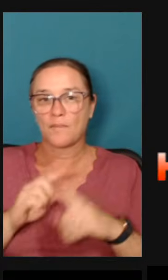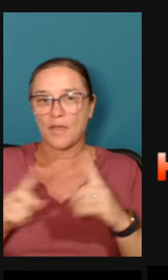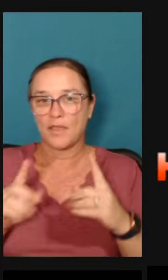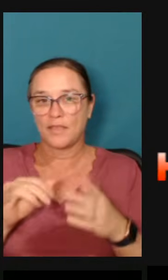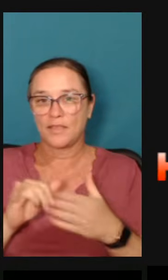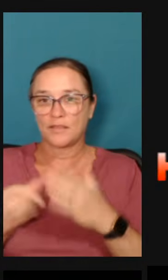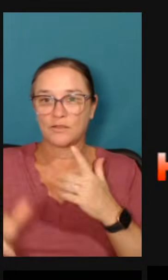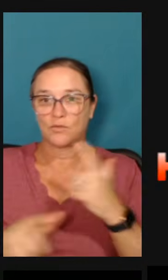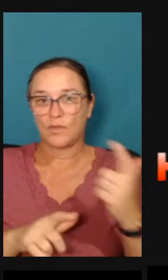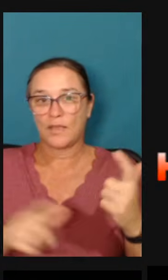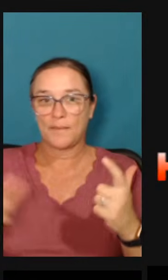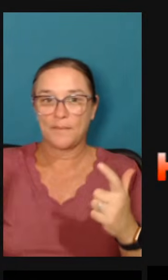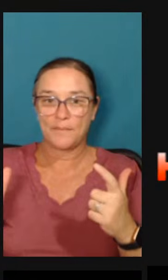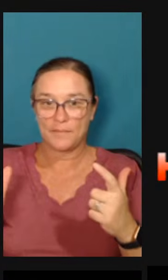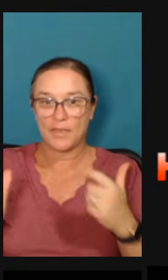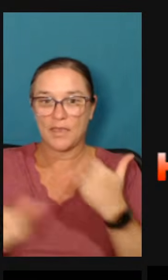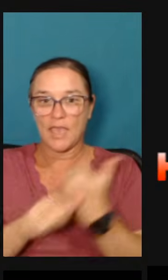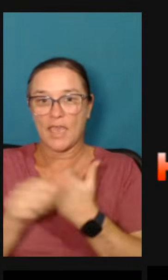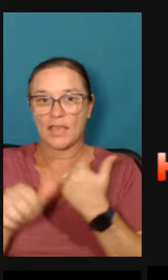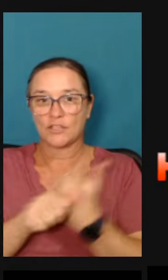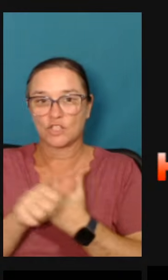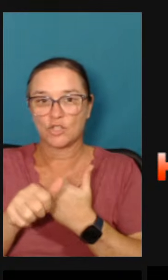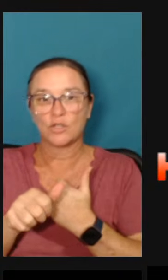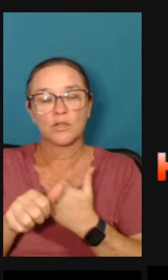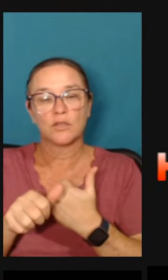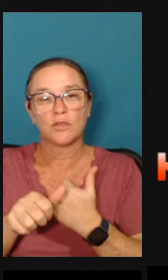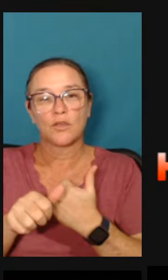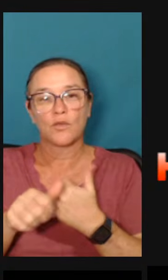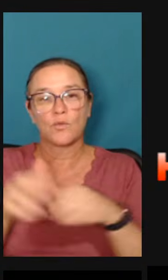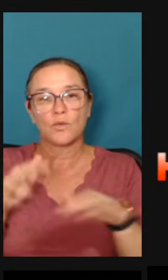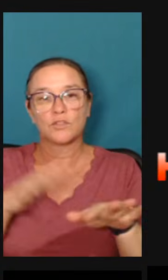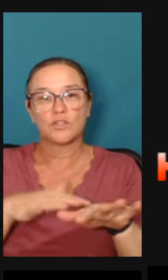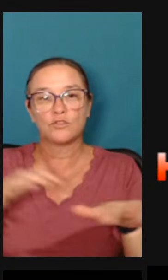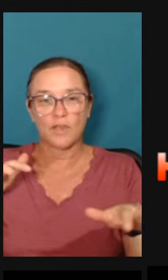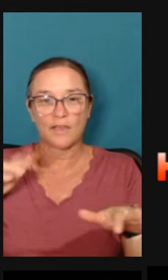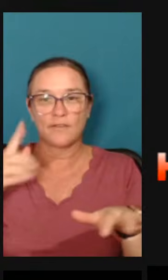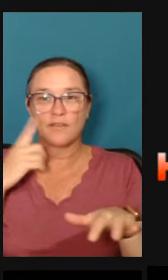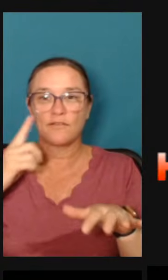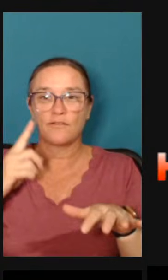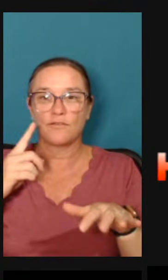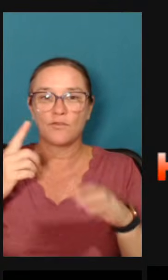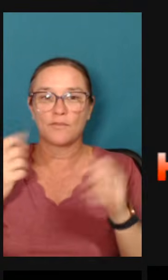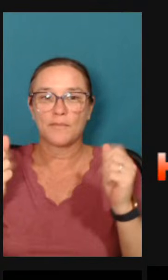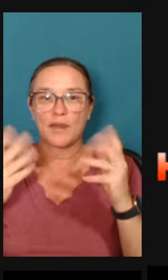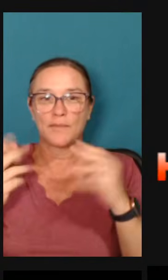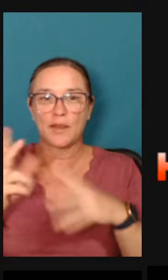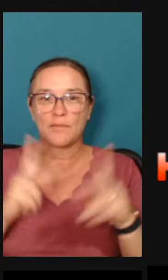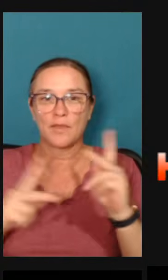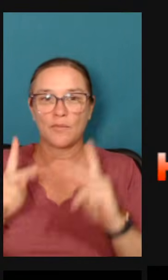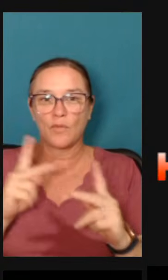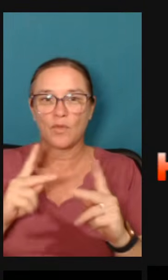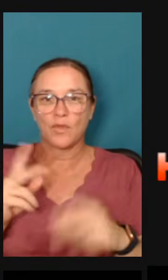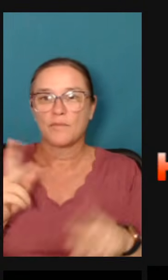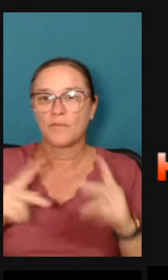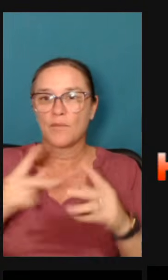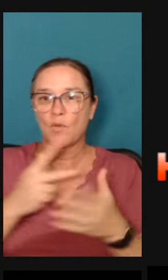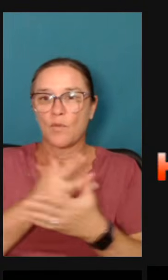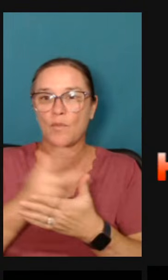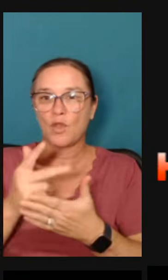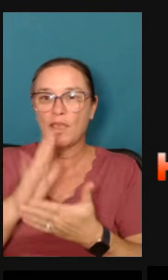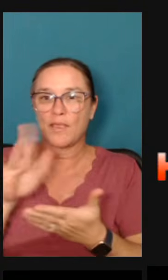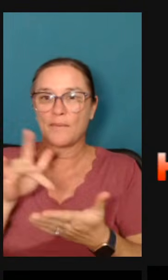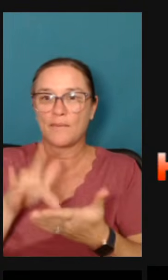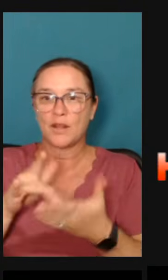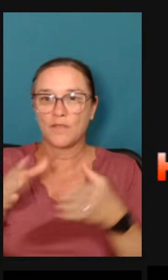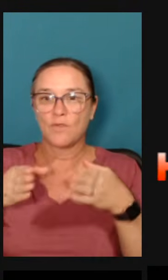major hazard up there as well as just the traffic from the sheer amount of people and people parking in the middle of the road almost to be